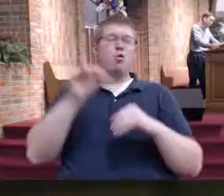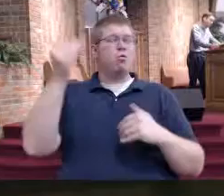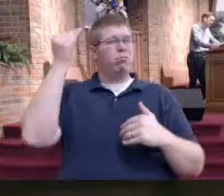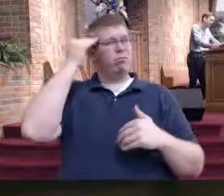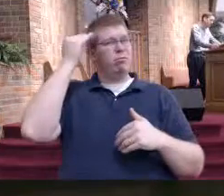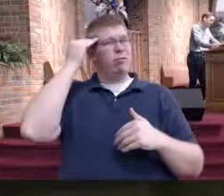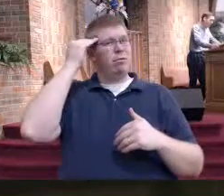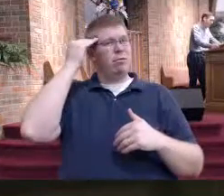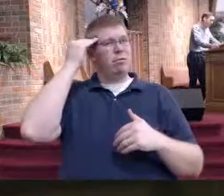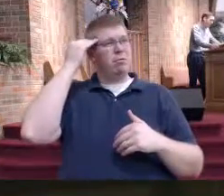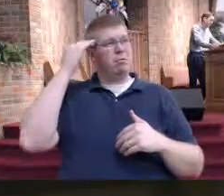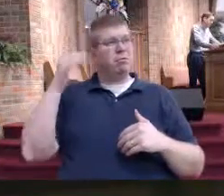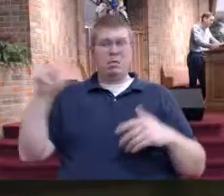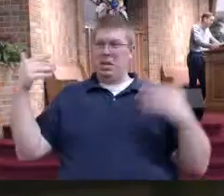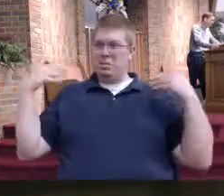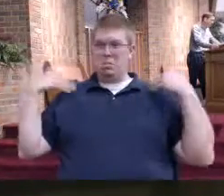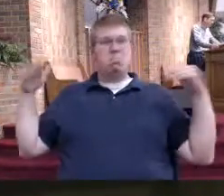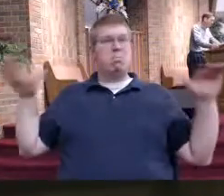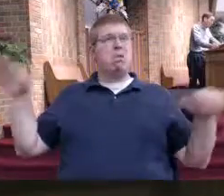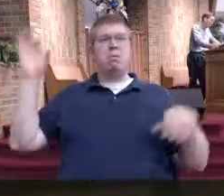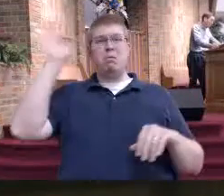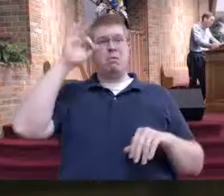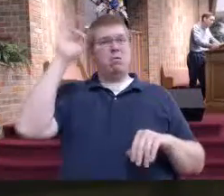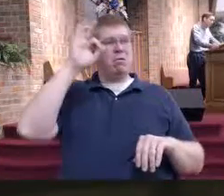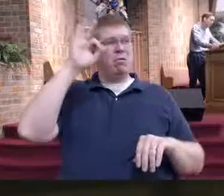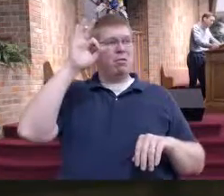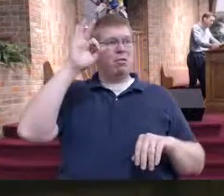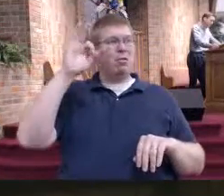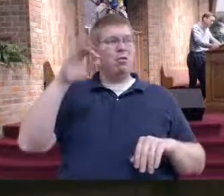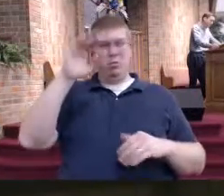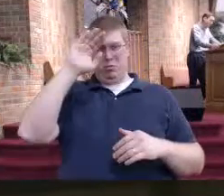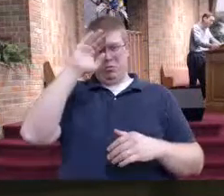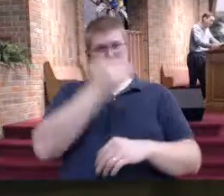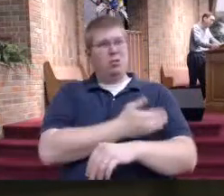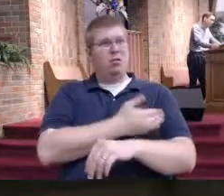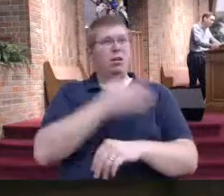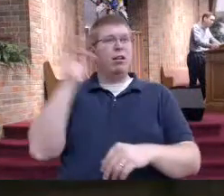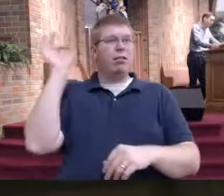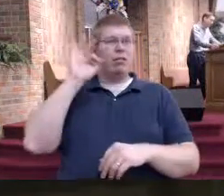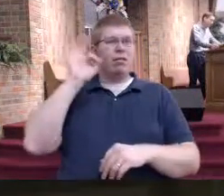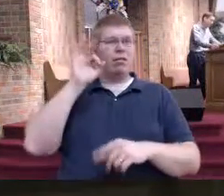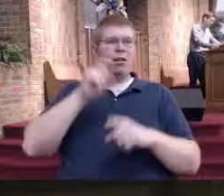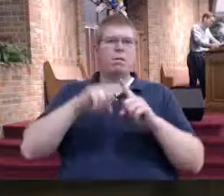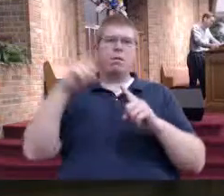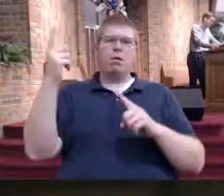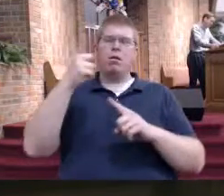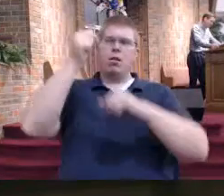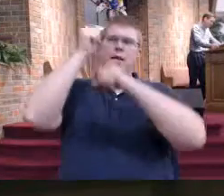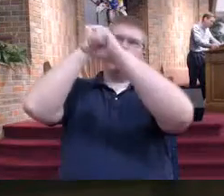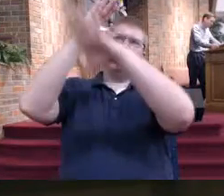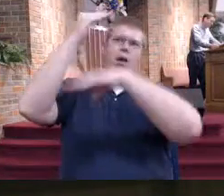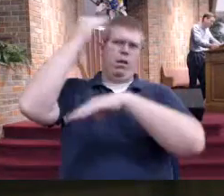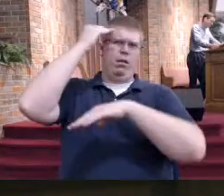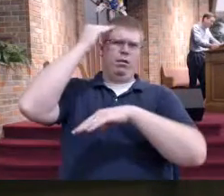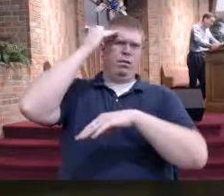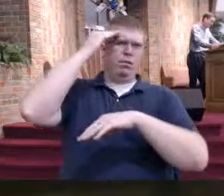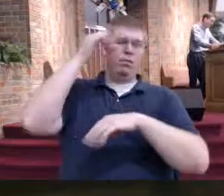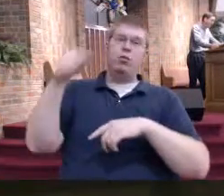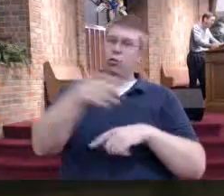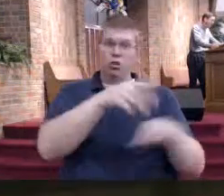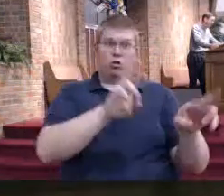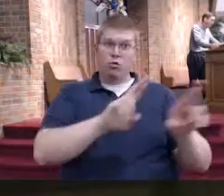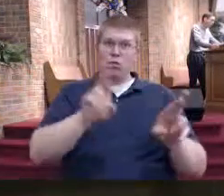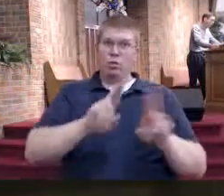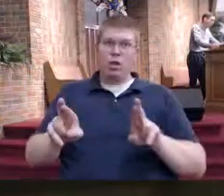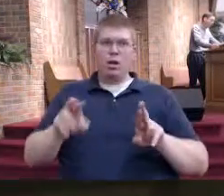the Son, but only the Father. Be on guard, be alert. You do not know when that time will come. It's like a